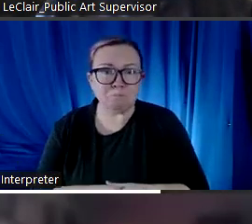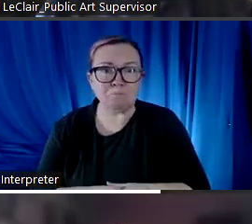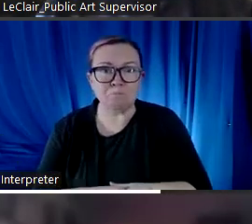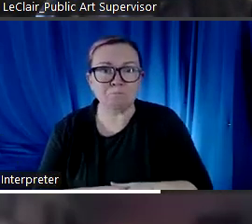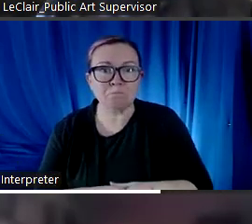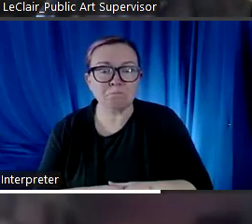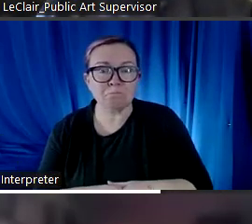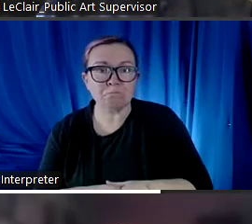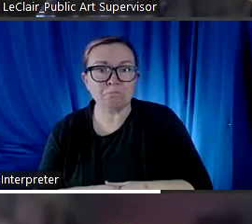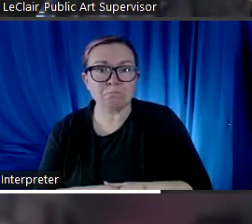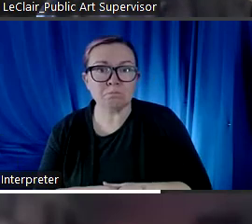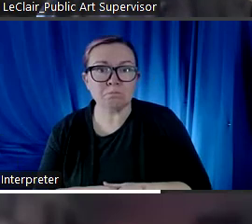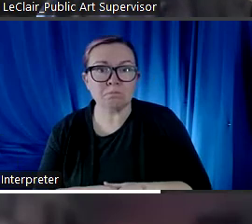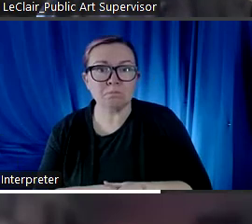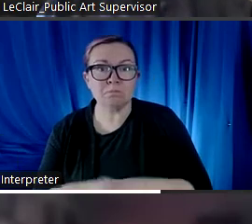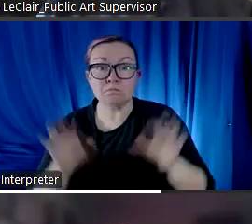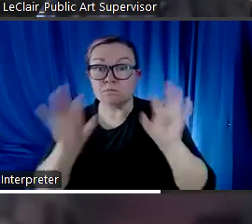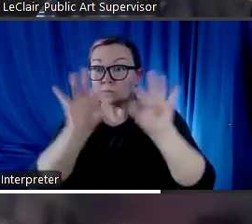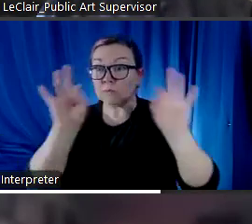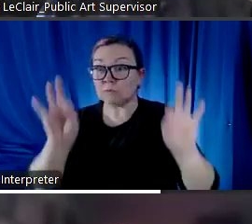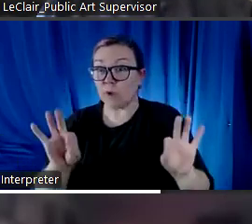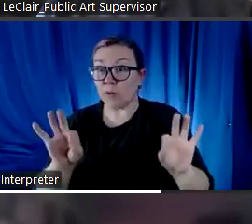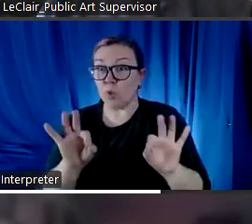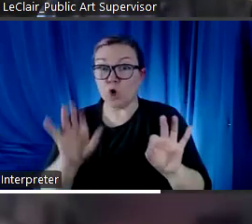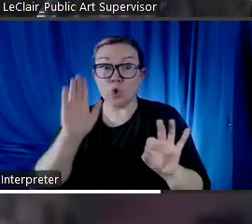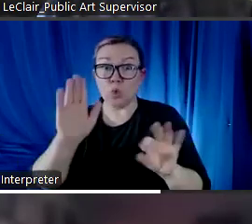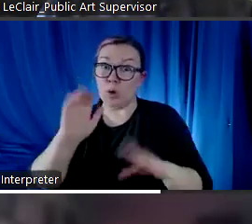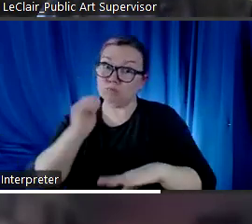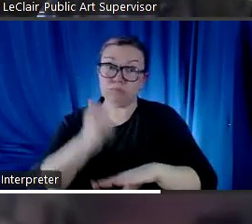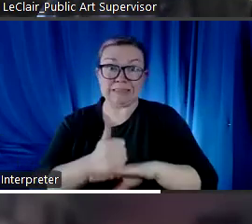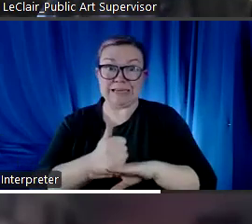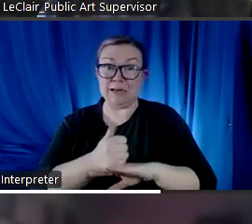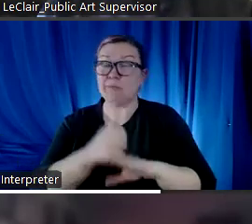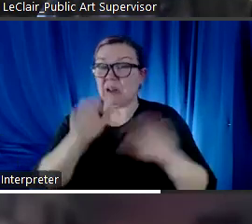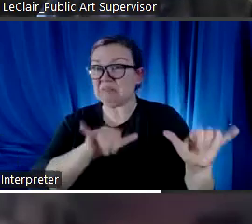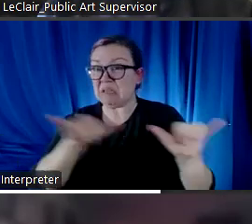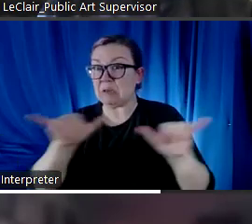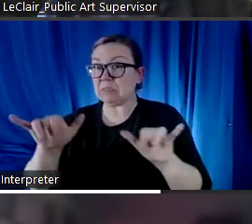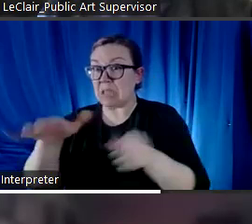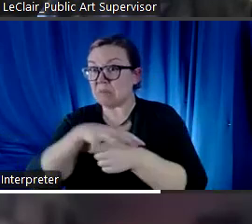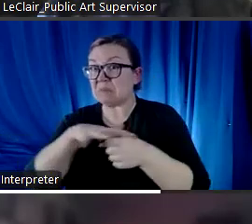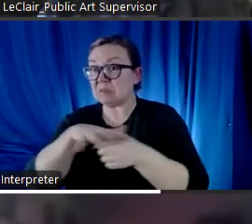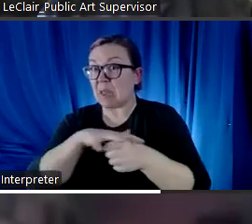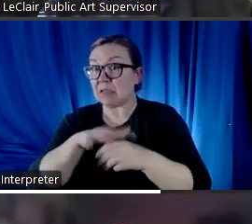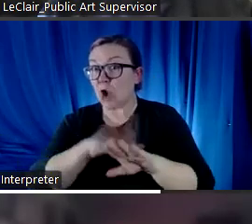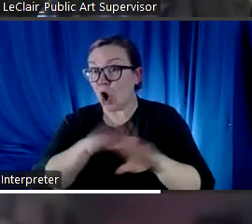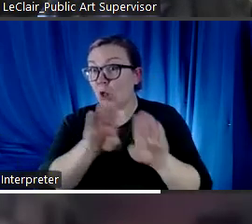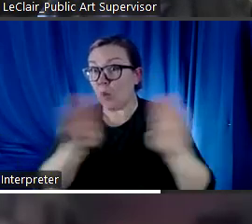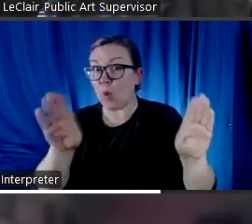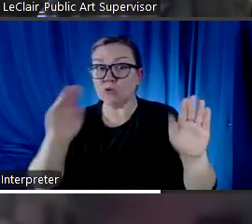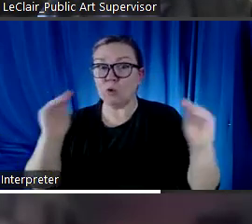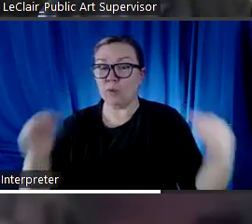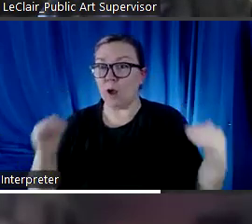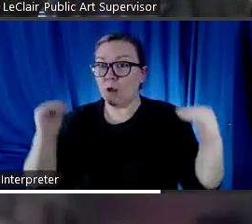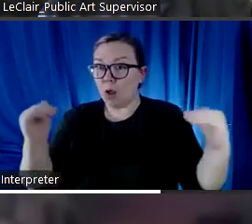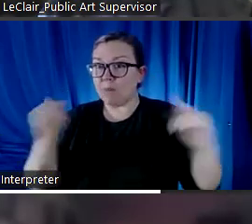And yeah, the framework will actually sit roughly in this footprint of this artwork. So it'll be elevated above the